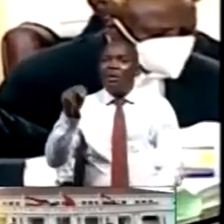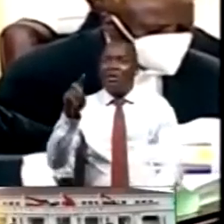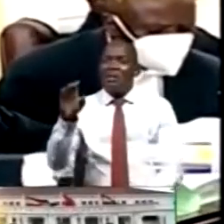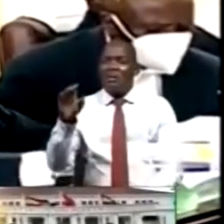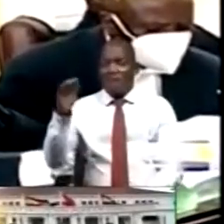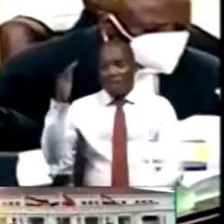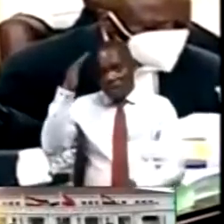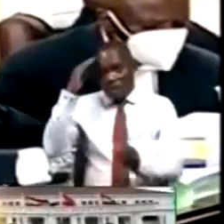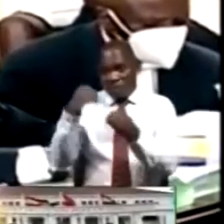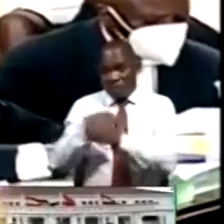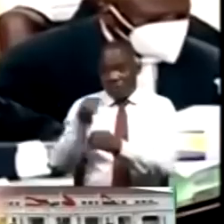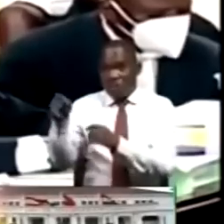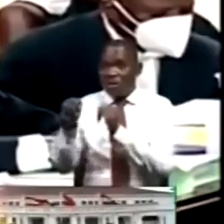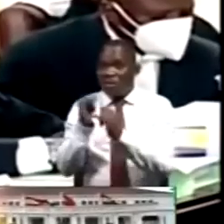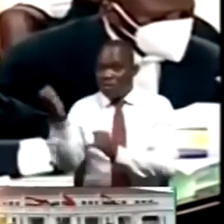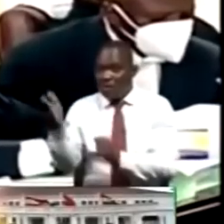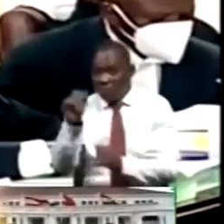headquarters?